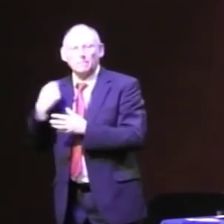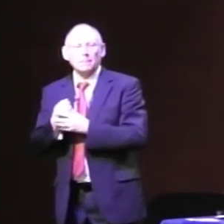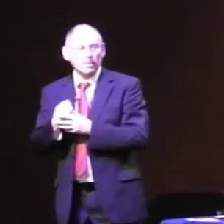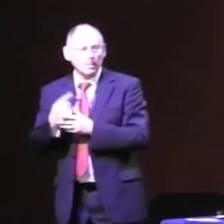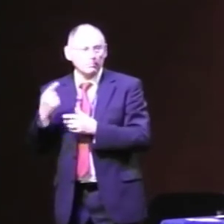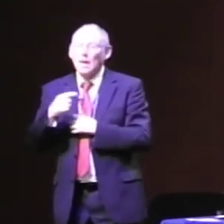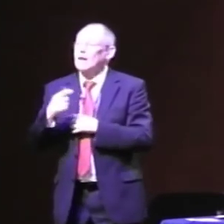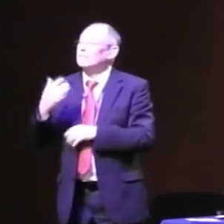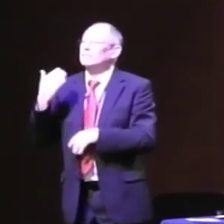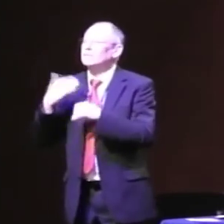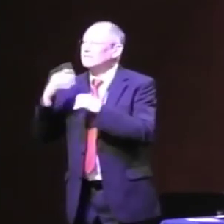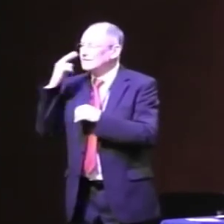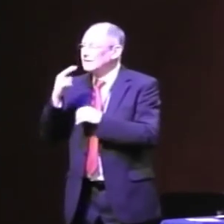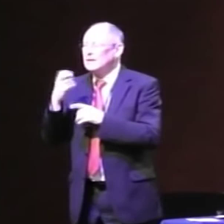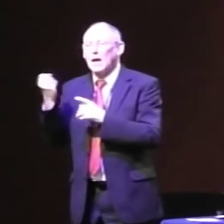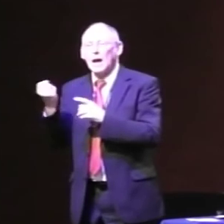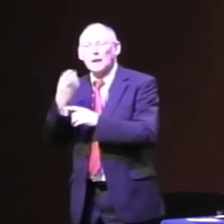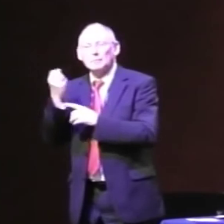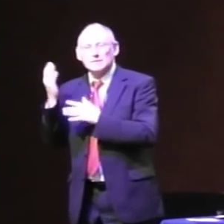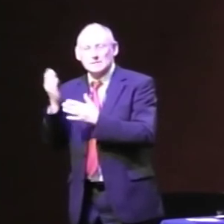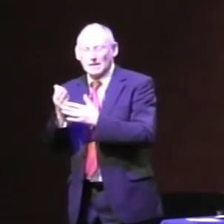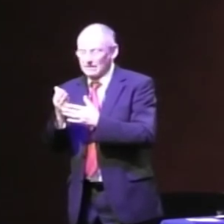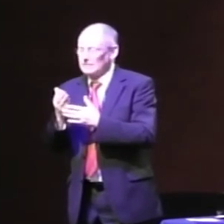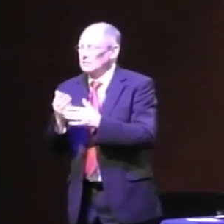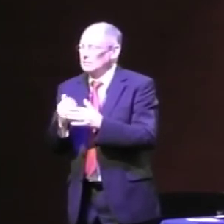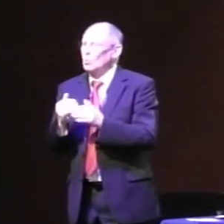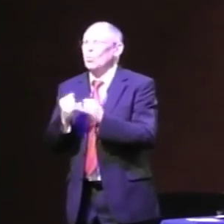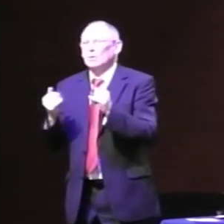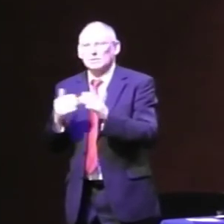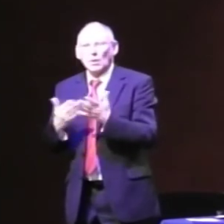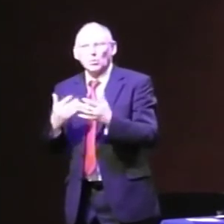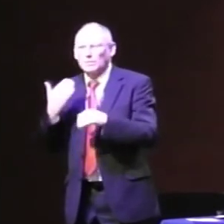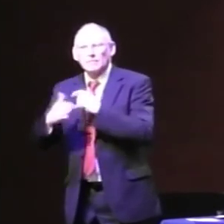And I have never seen the Ambulance Service in such a crisis as it is at the moment.